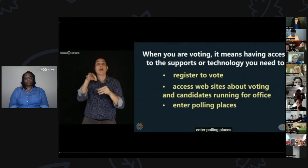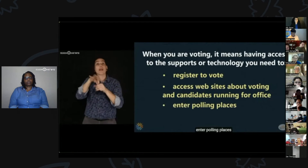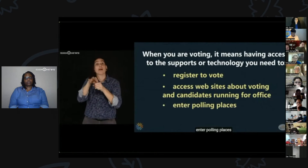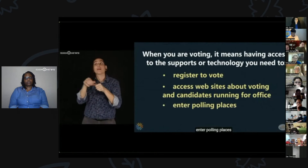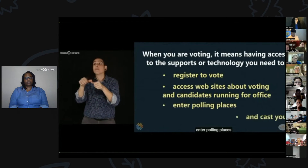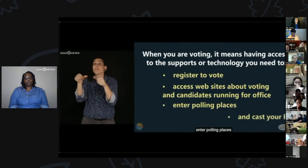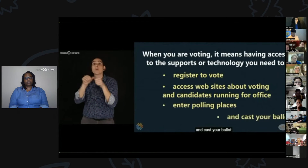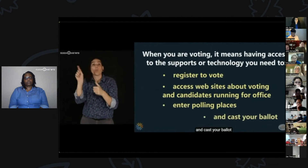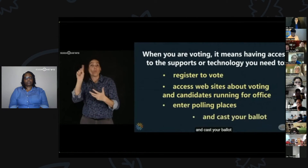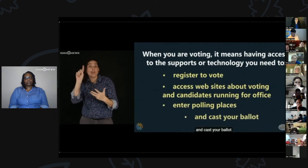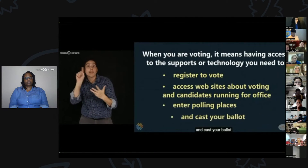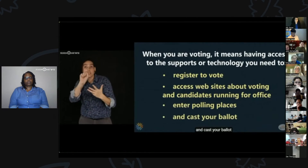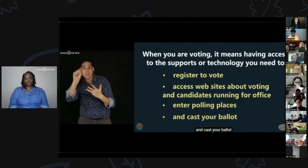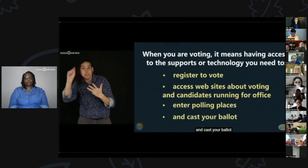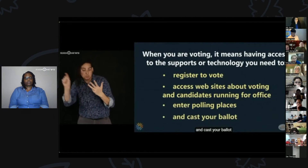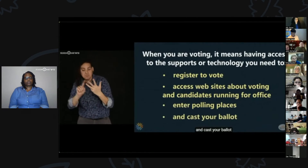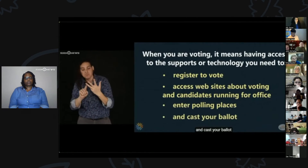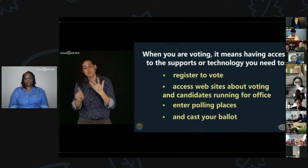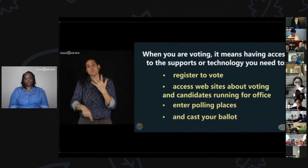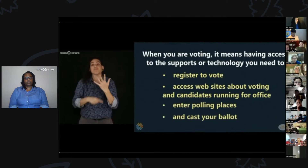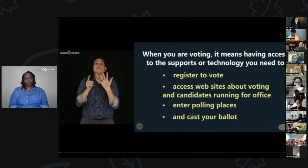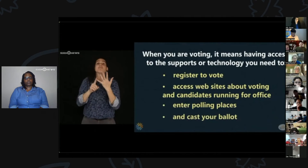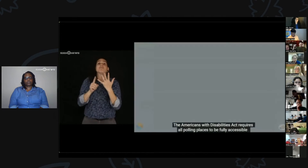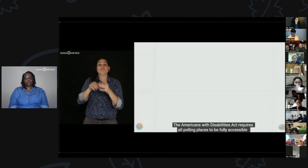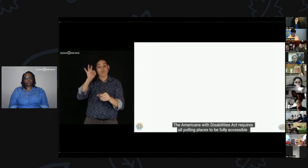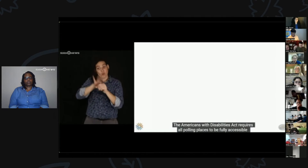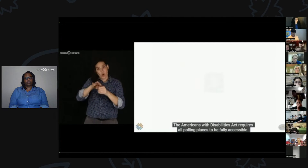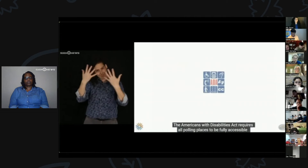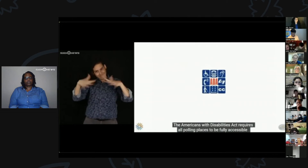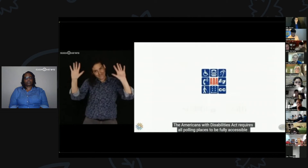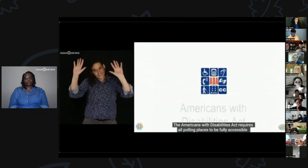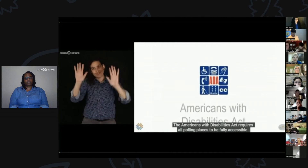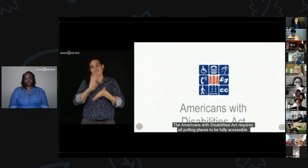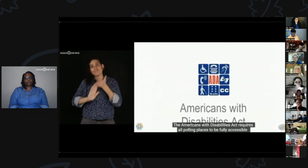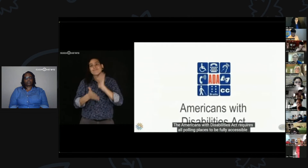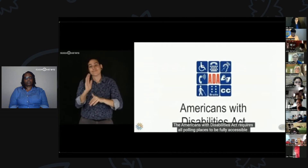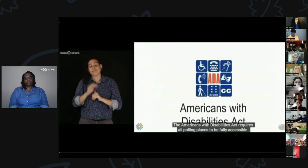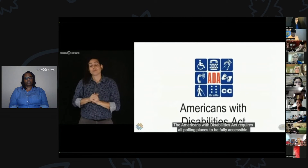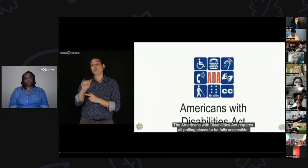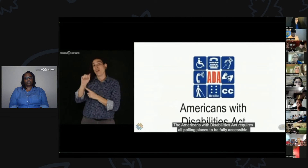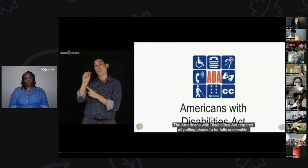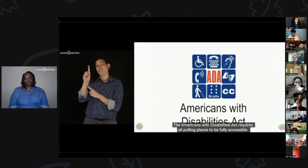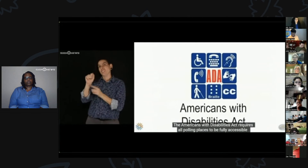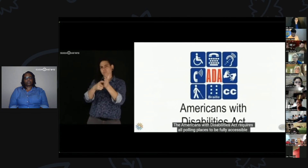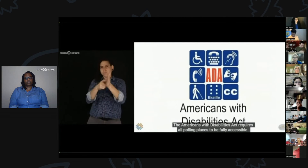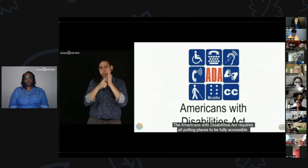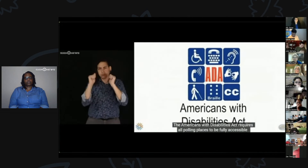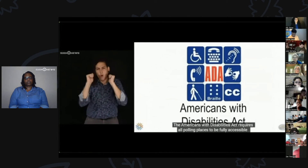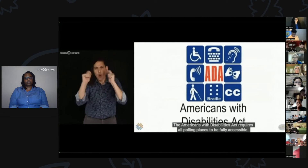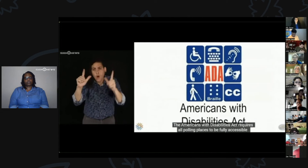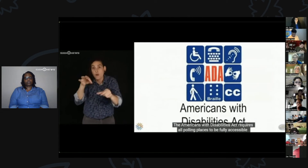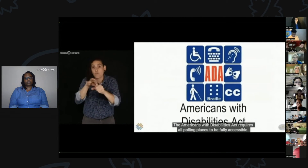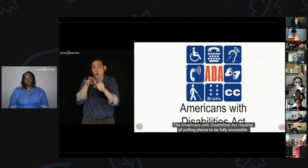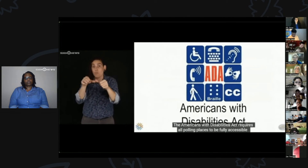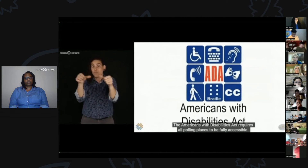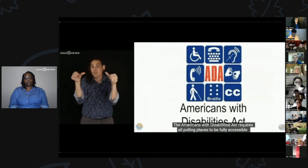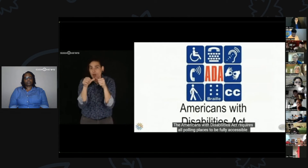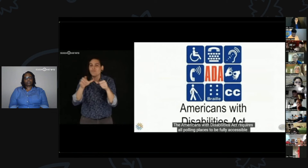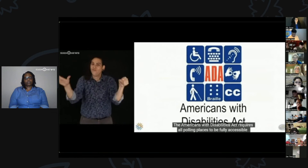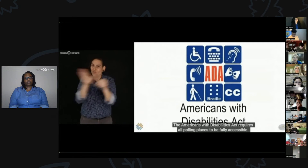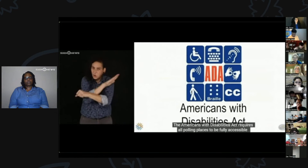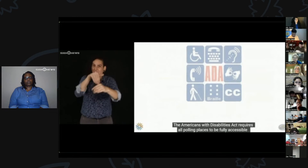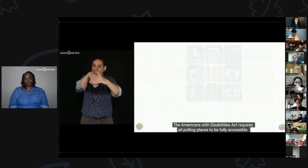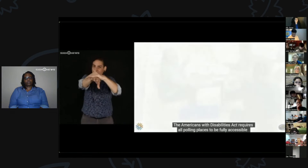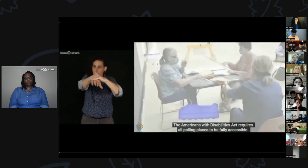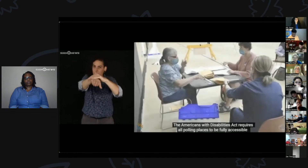enter polling place and cast your ballot. The Americans with Disabilities Act requires all polling places to be